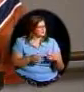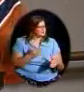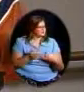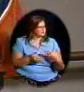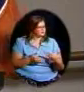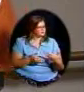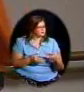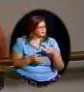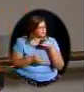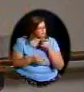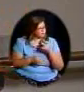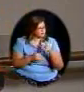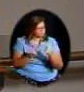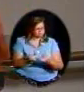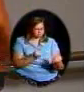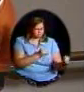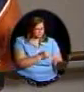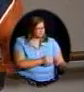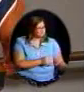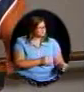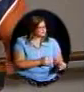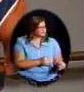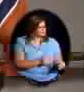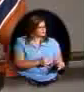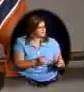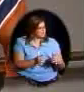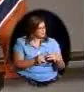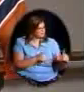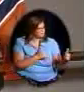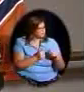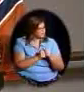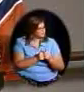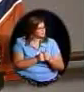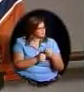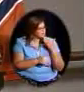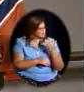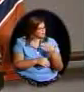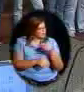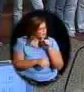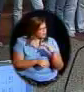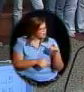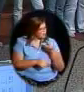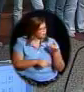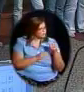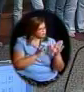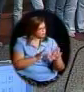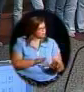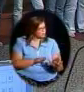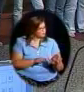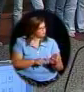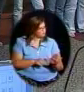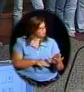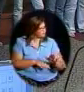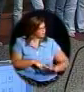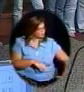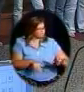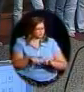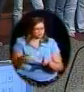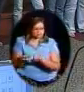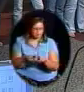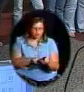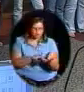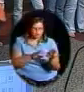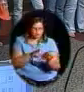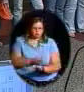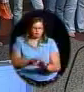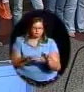team on the field. But I also want to point out they not only have excellence in on the field, but they also have excellence in the classroom.